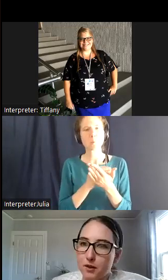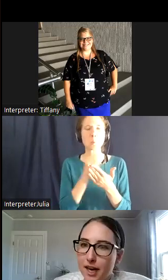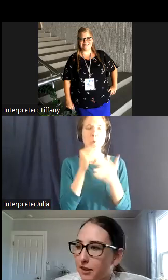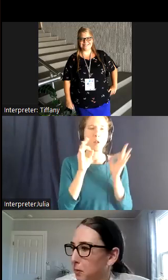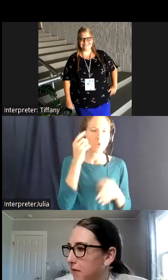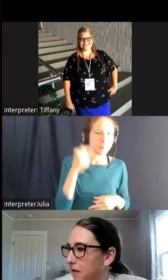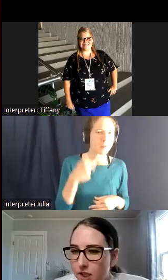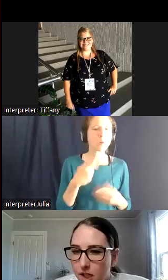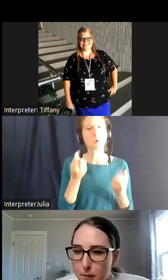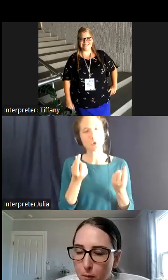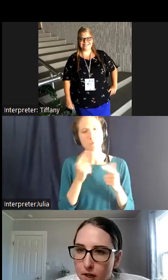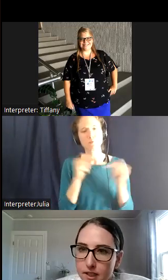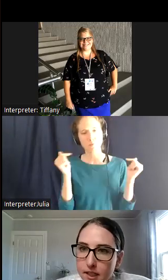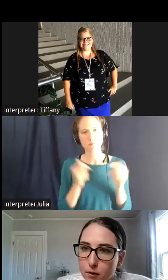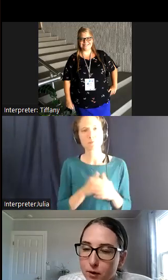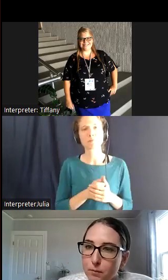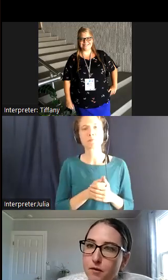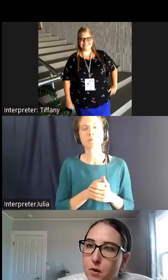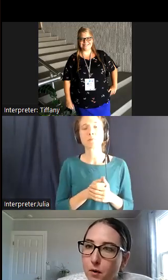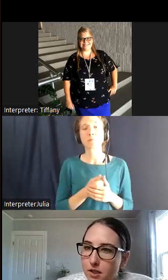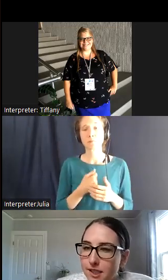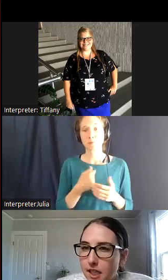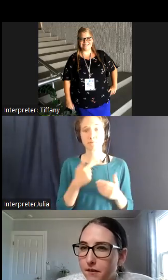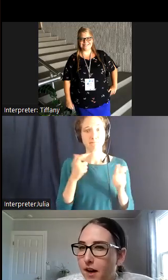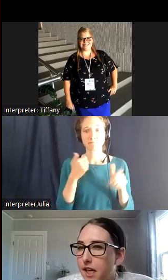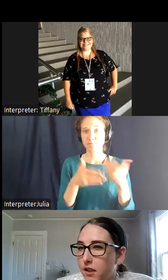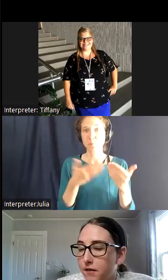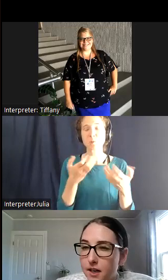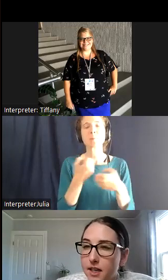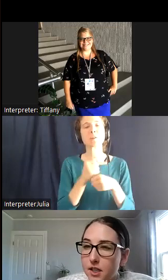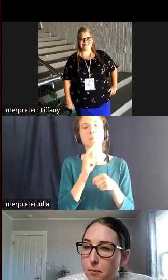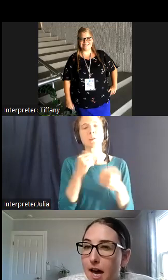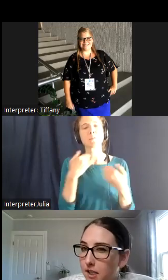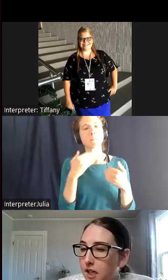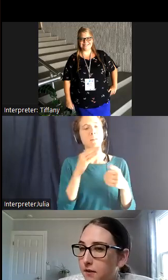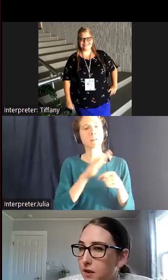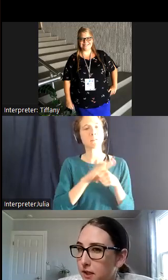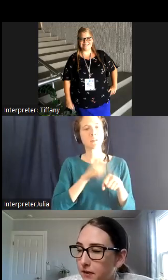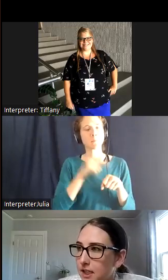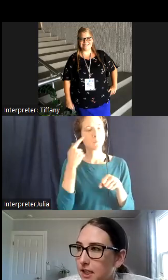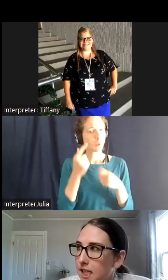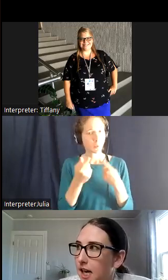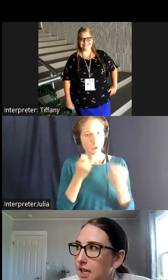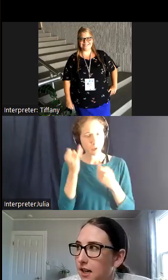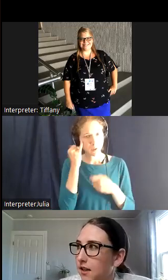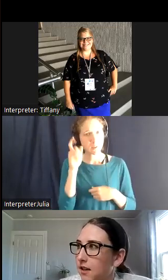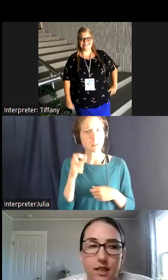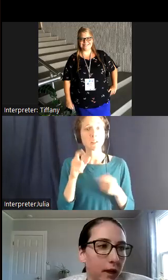I went through that a little bit faster, but I wanted to leave room for questions. And if I need to go back to any of those specific